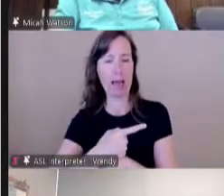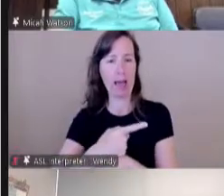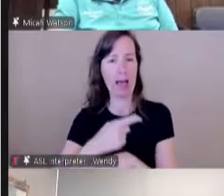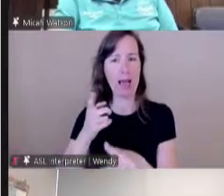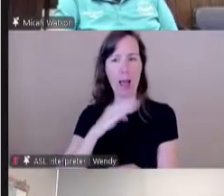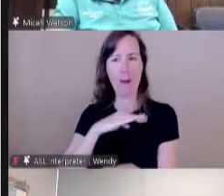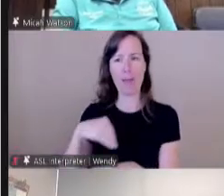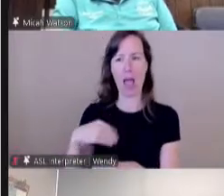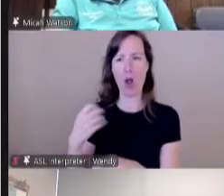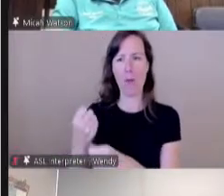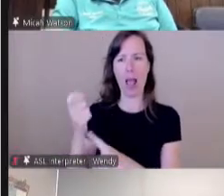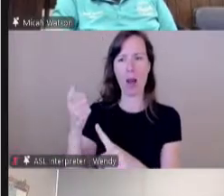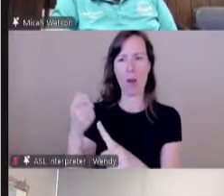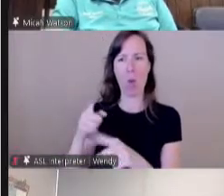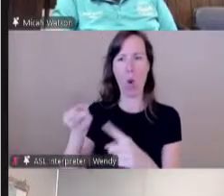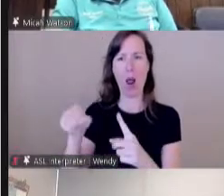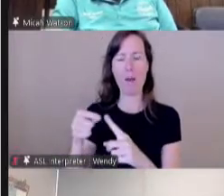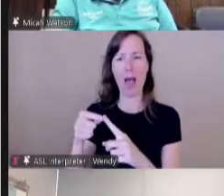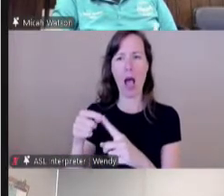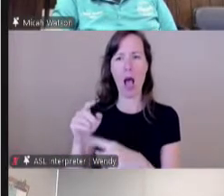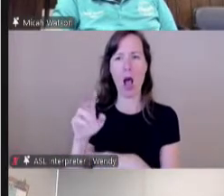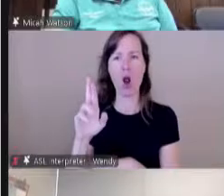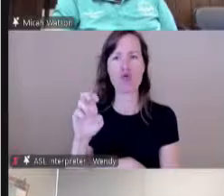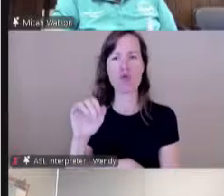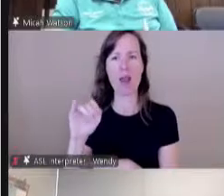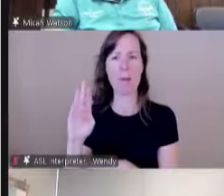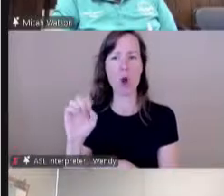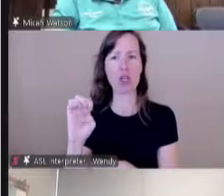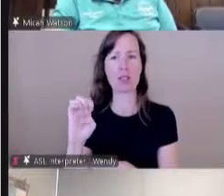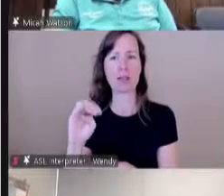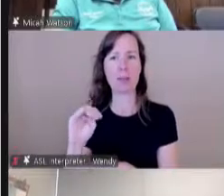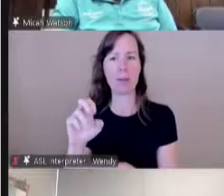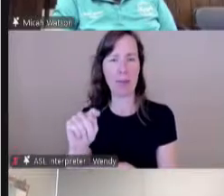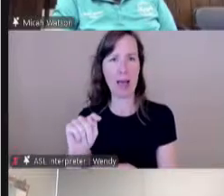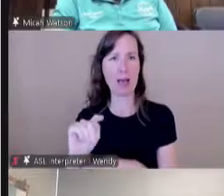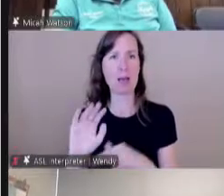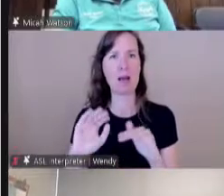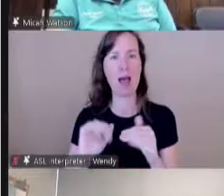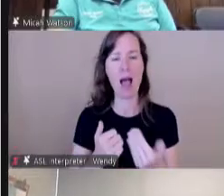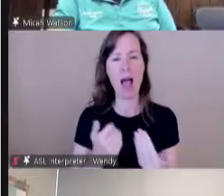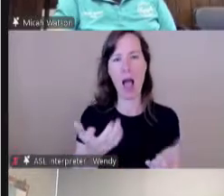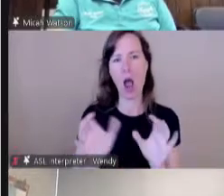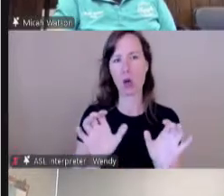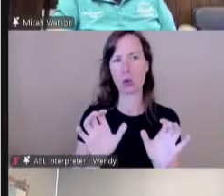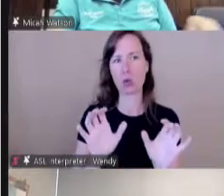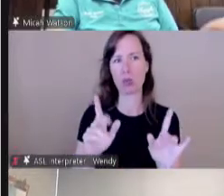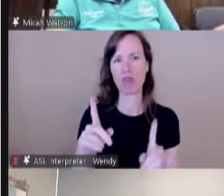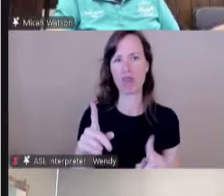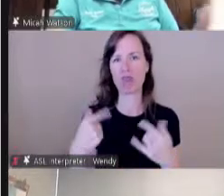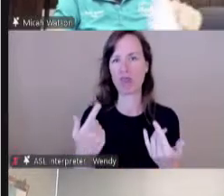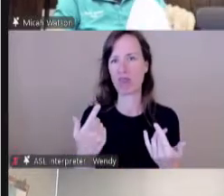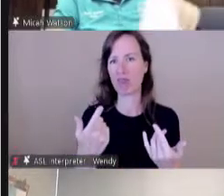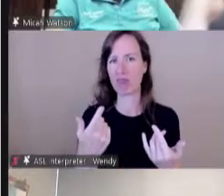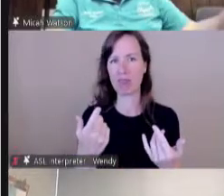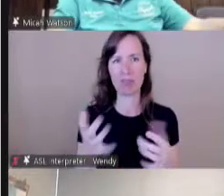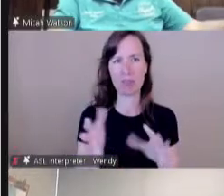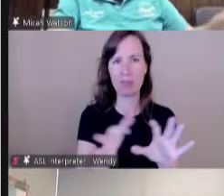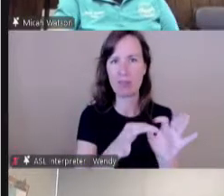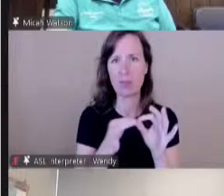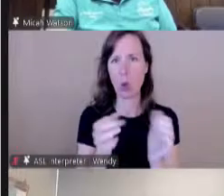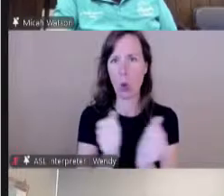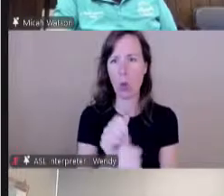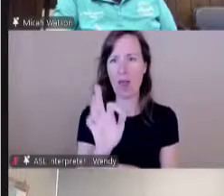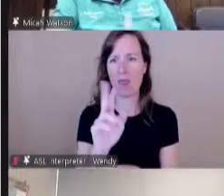about reimbursement stuff, how they are doing in terms of the things we've discussed around